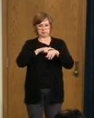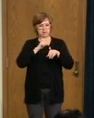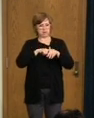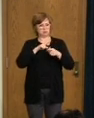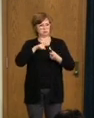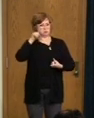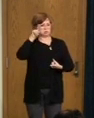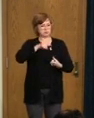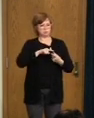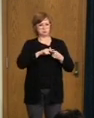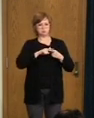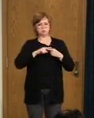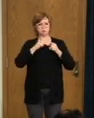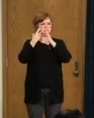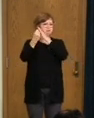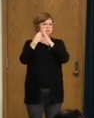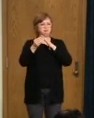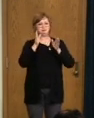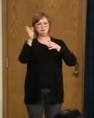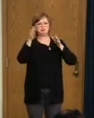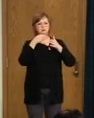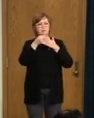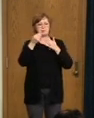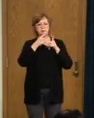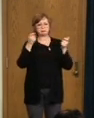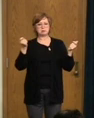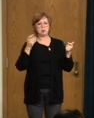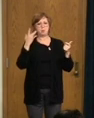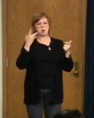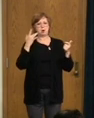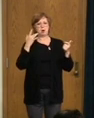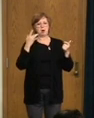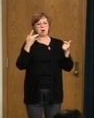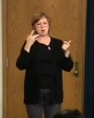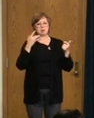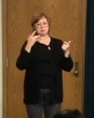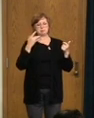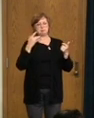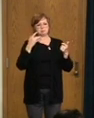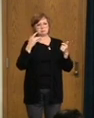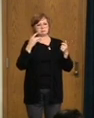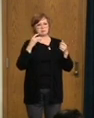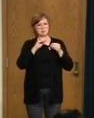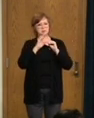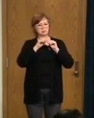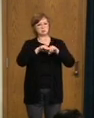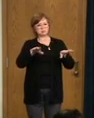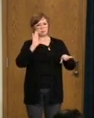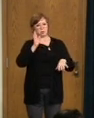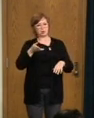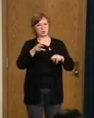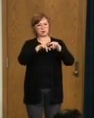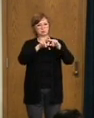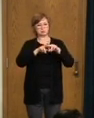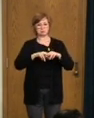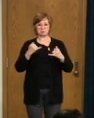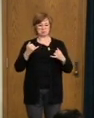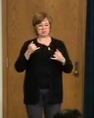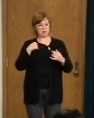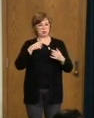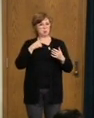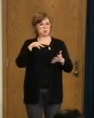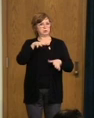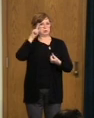part, the rate of increase of COVID-19 infections that we have. What we are doing today now is some